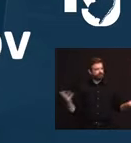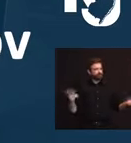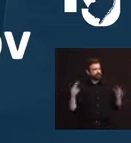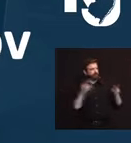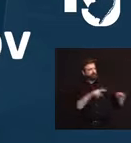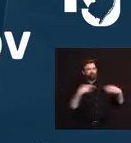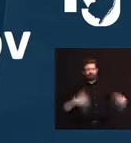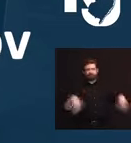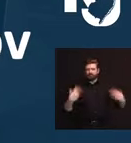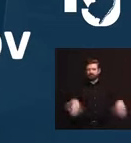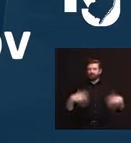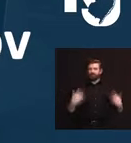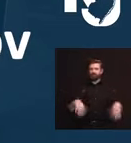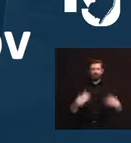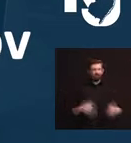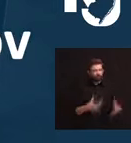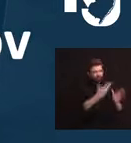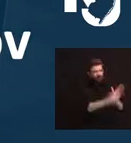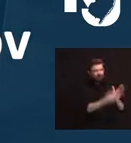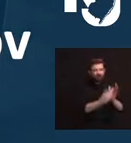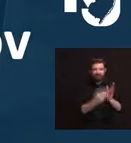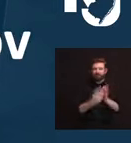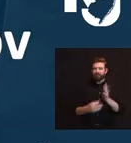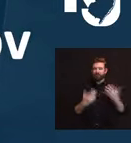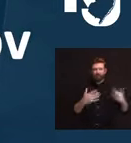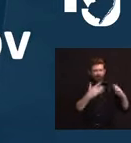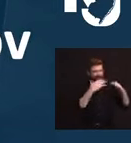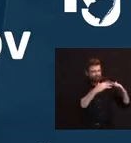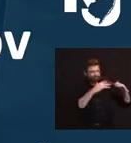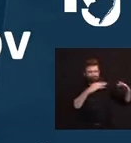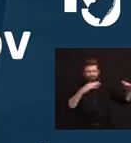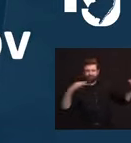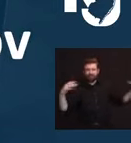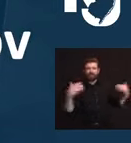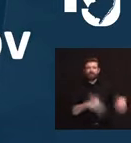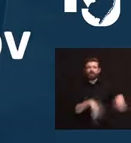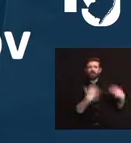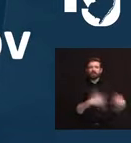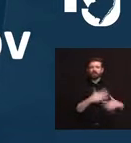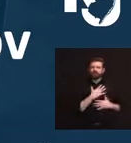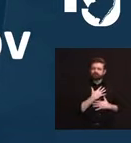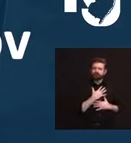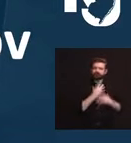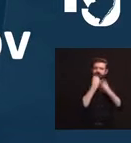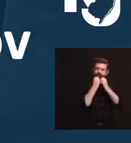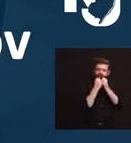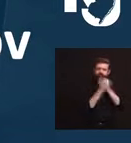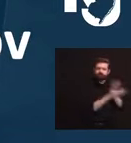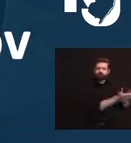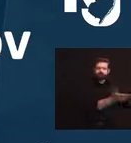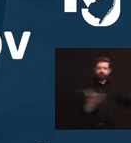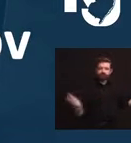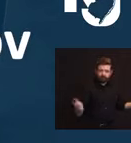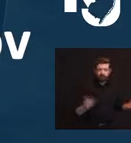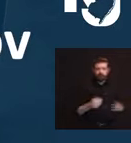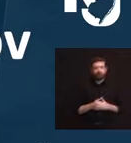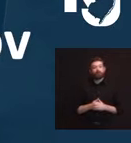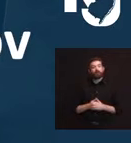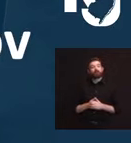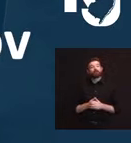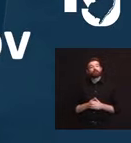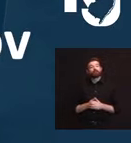pandemic. And this weekend, we anticipate passing a solemn milestone in this pandemic, as the death